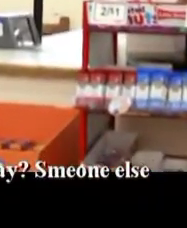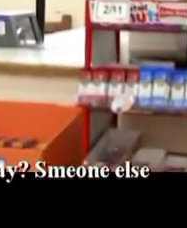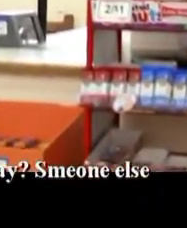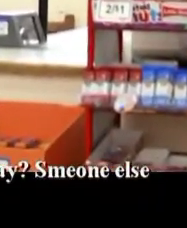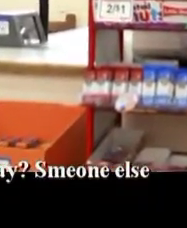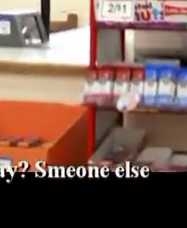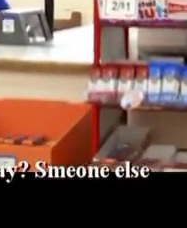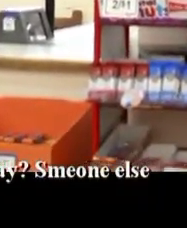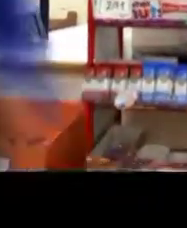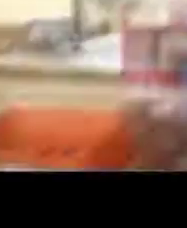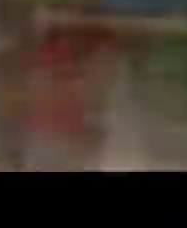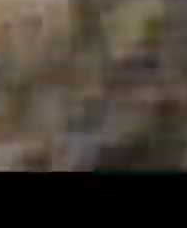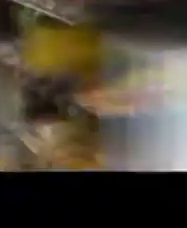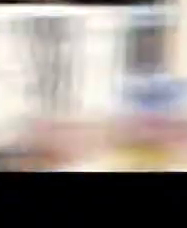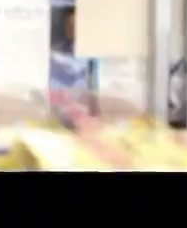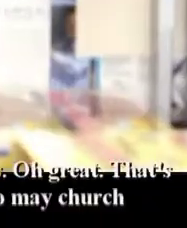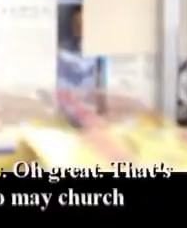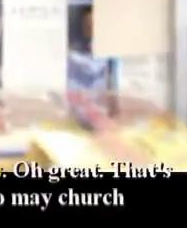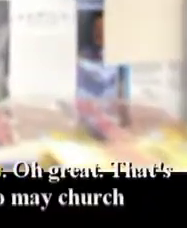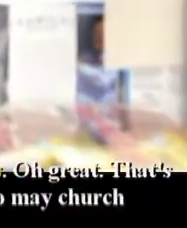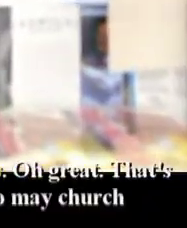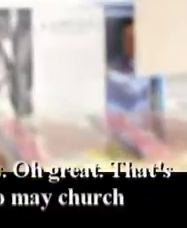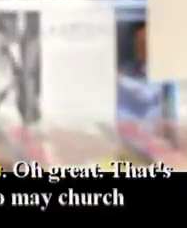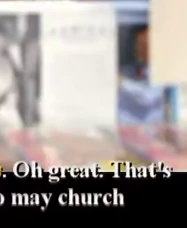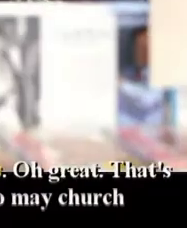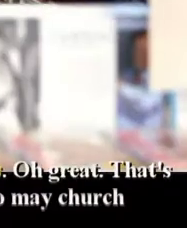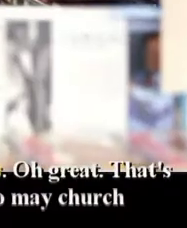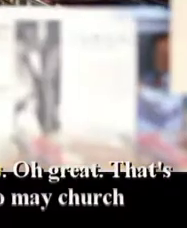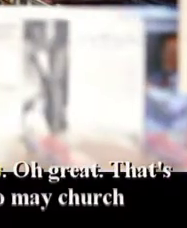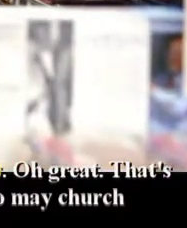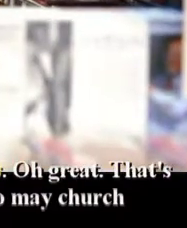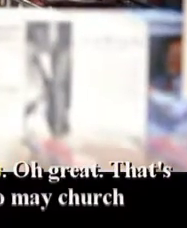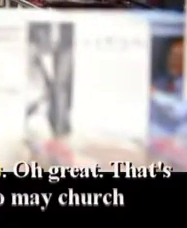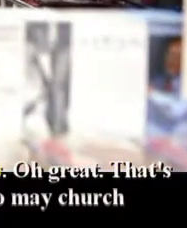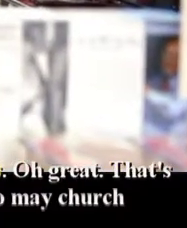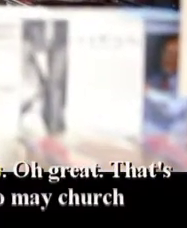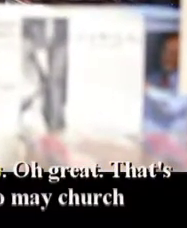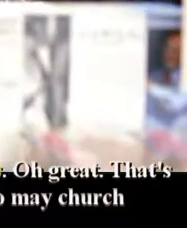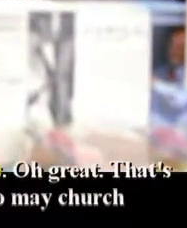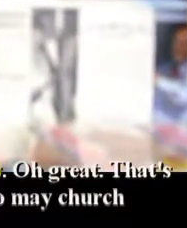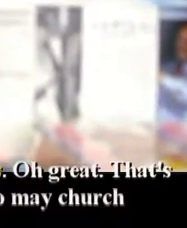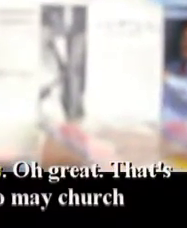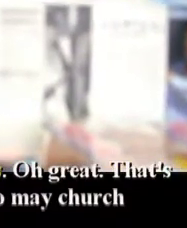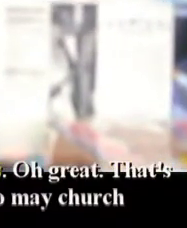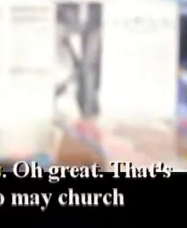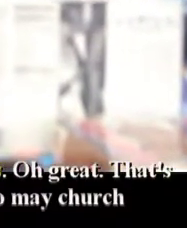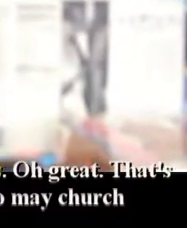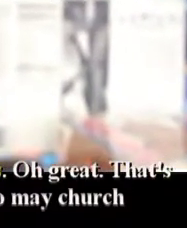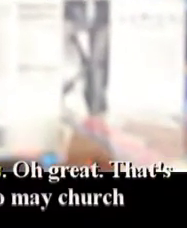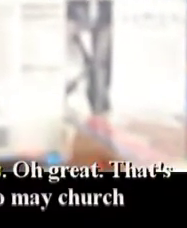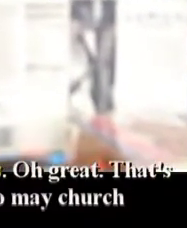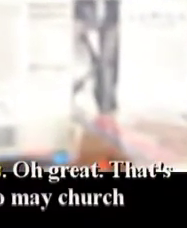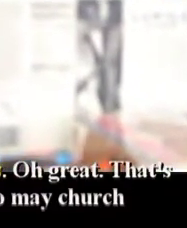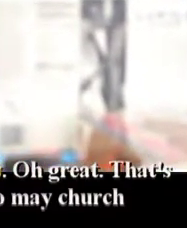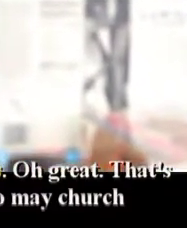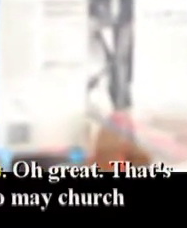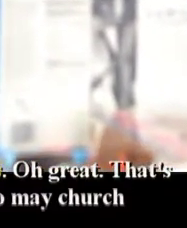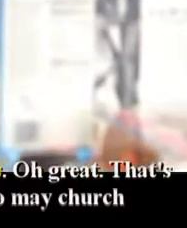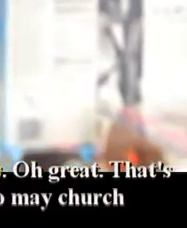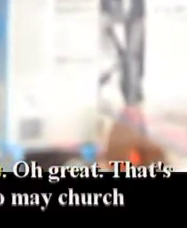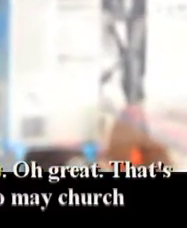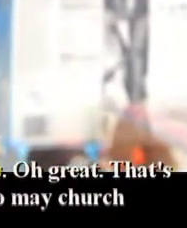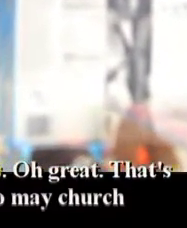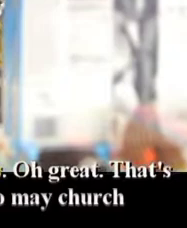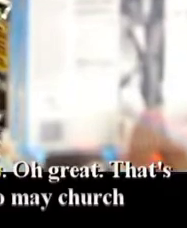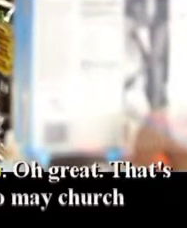Yeah. Since she didn't want to. Mhm. Do you go to church? Sometimes. Oh, great. That's good. So I would love to